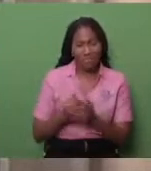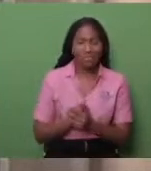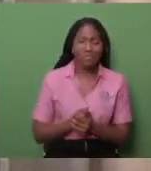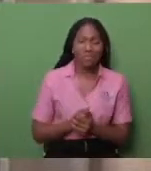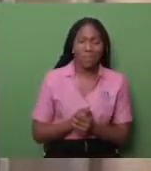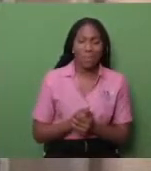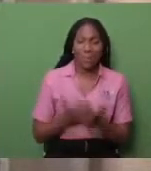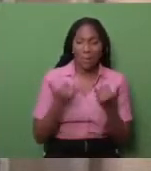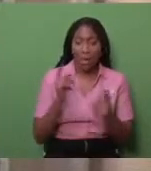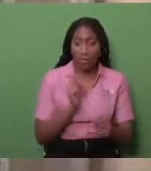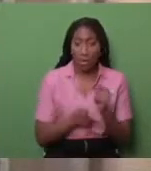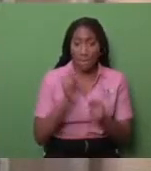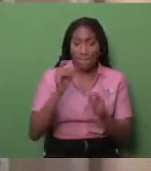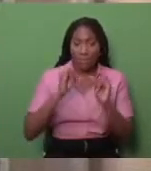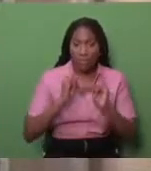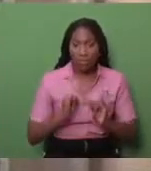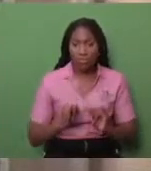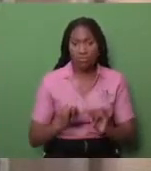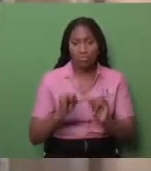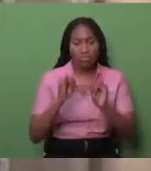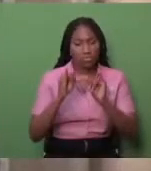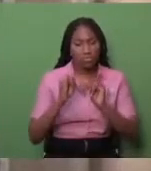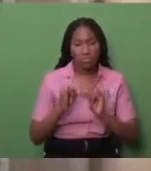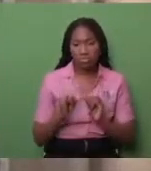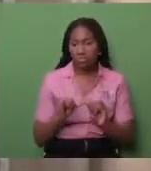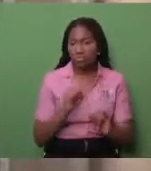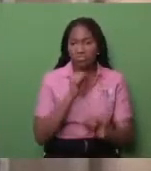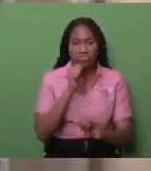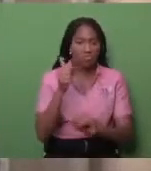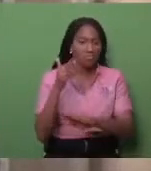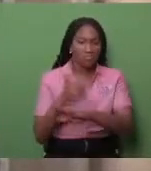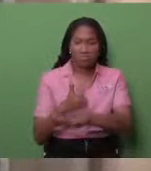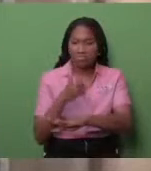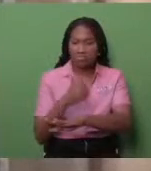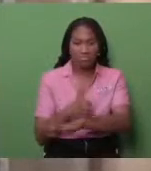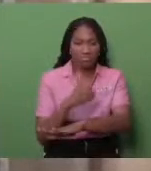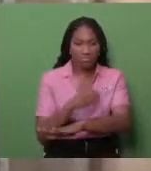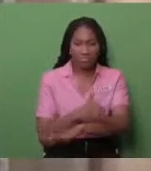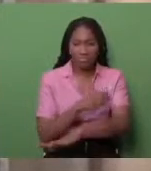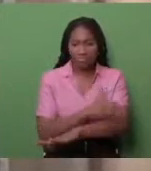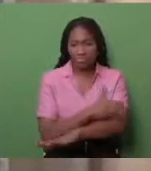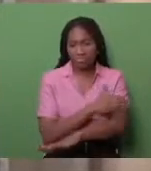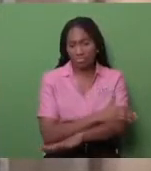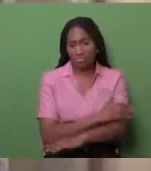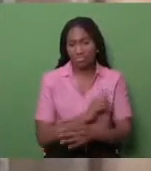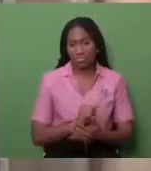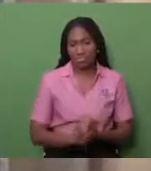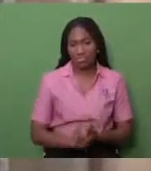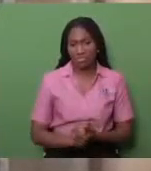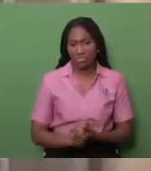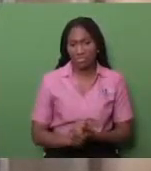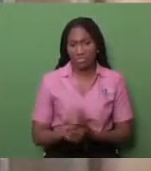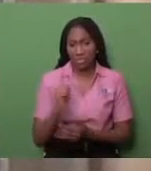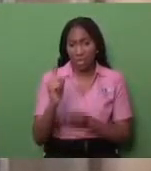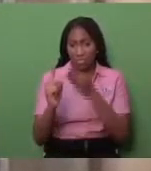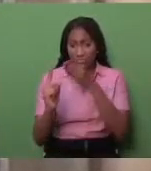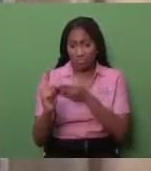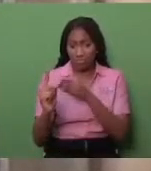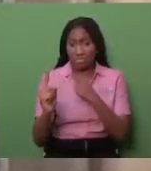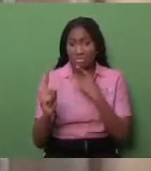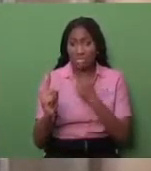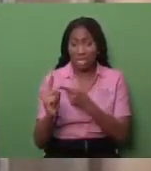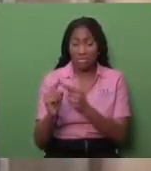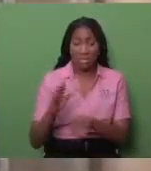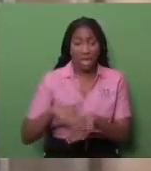continues to massively underperform. In fact, Moody's went so far as to say that after 6 years of